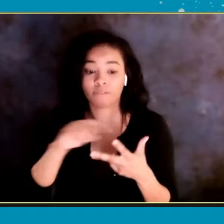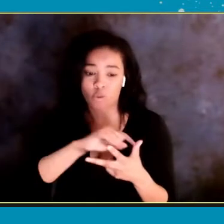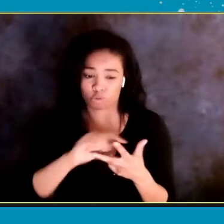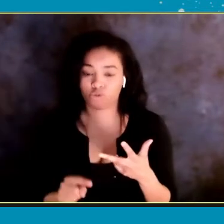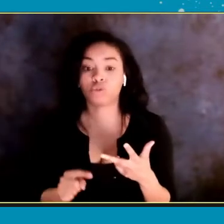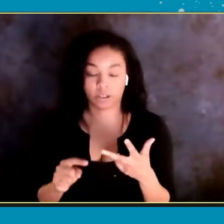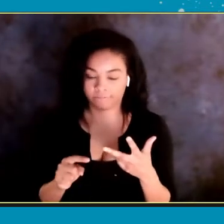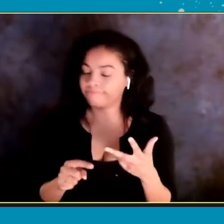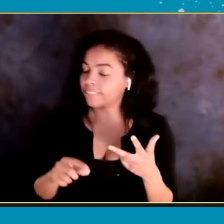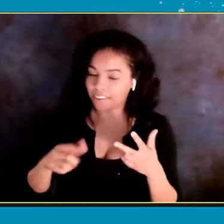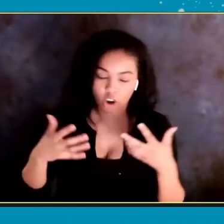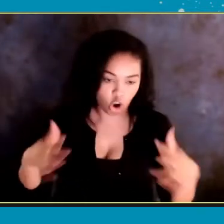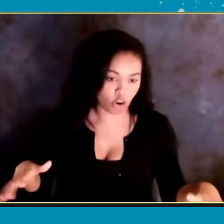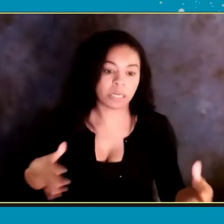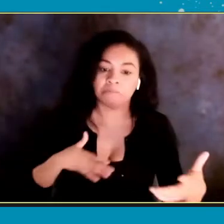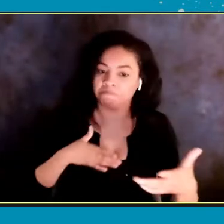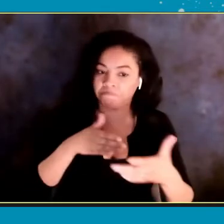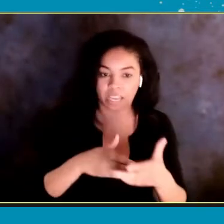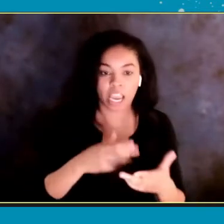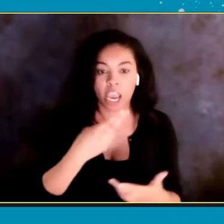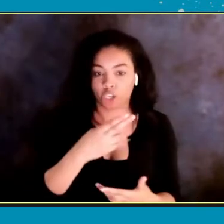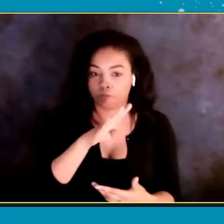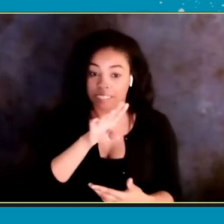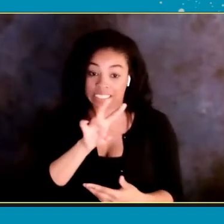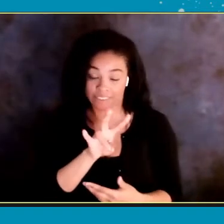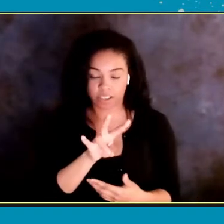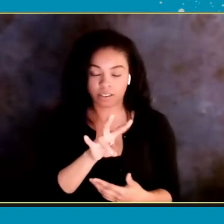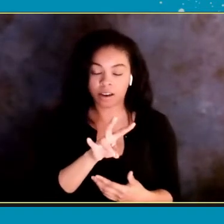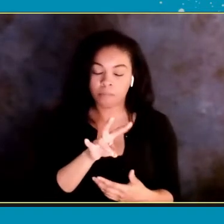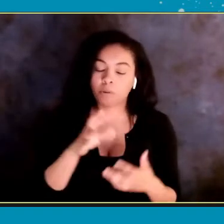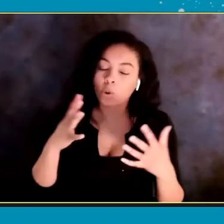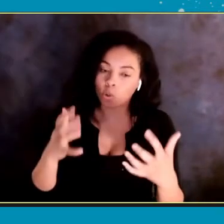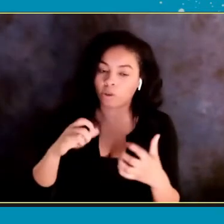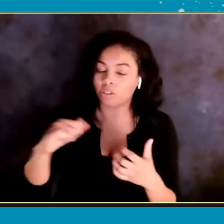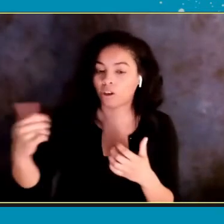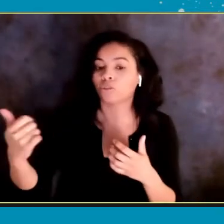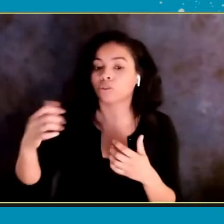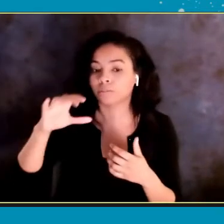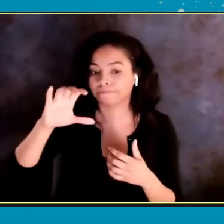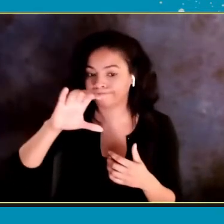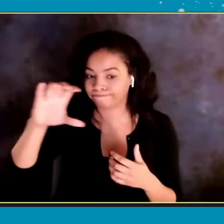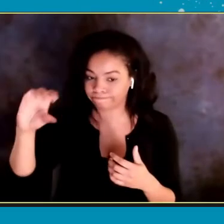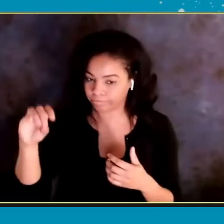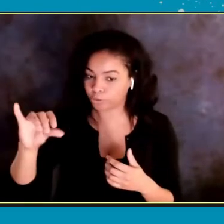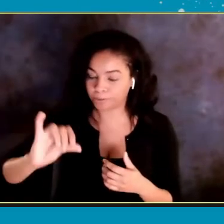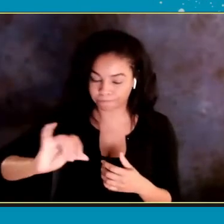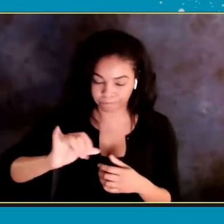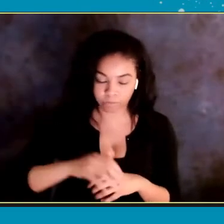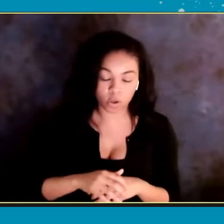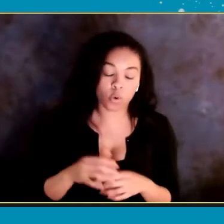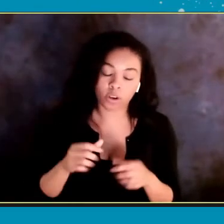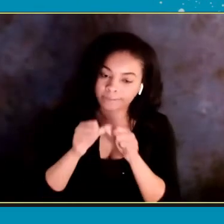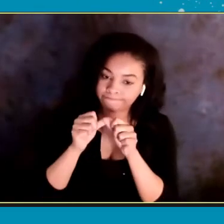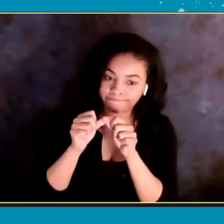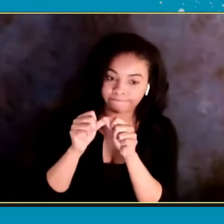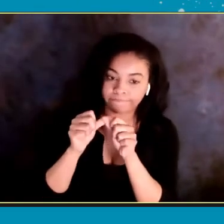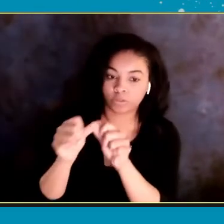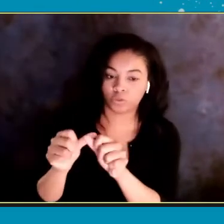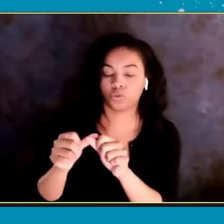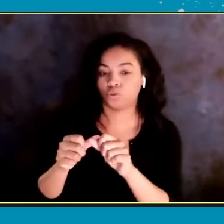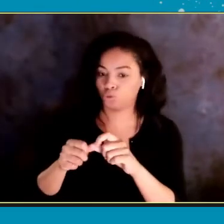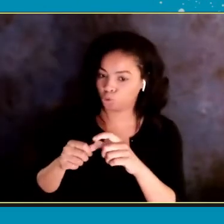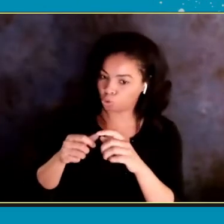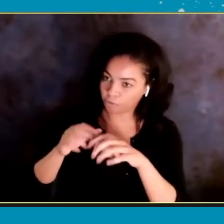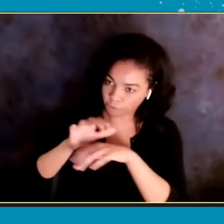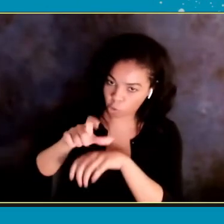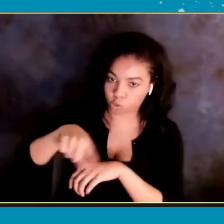thing. And so we're going to continue to escalate our corporate targeting with our local and national partners as a way